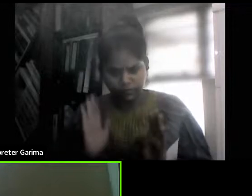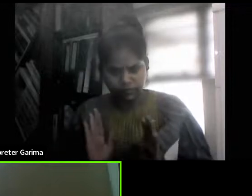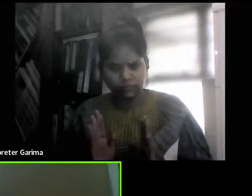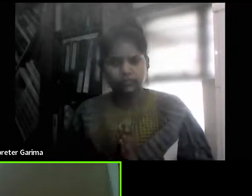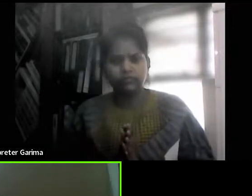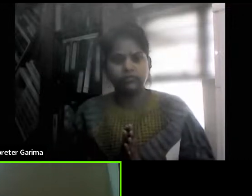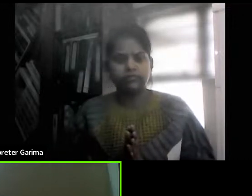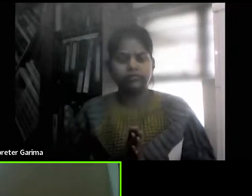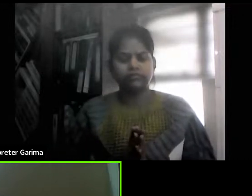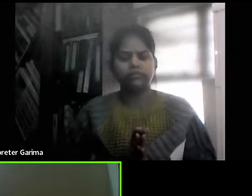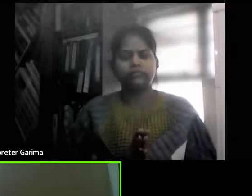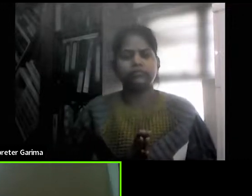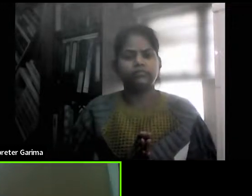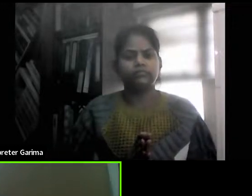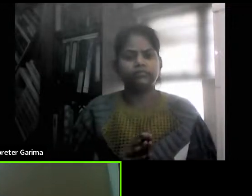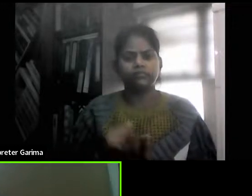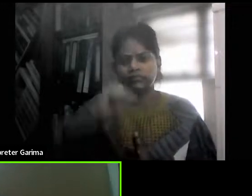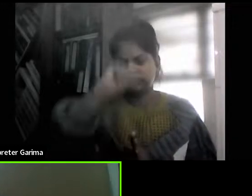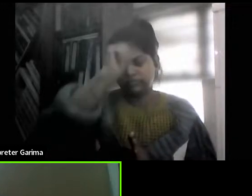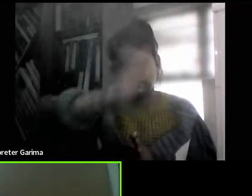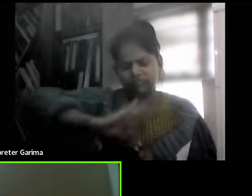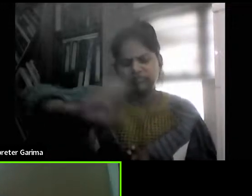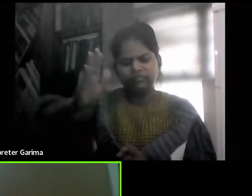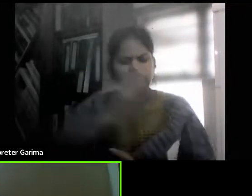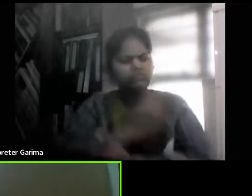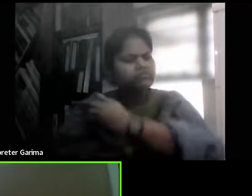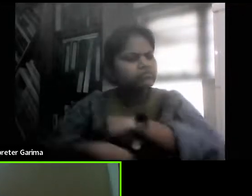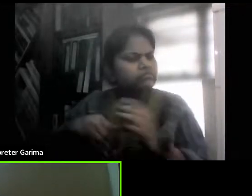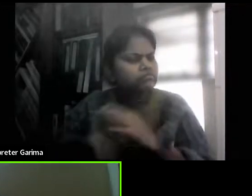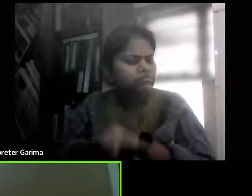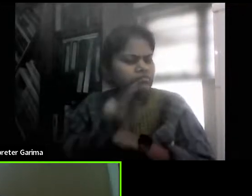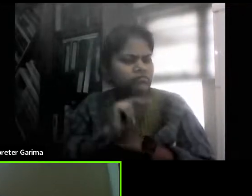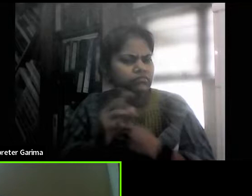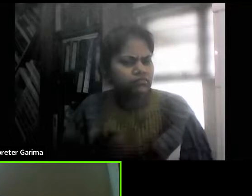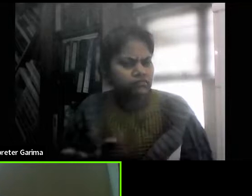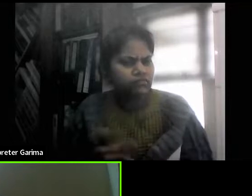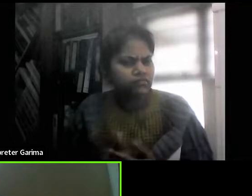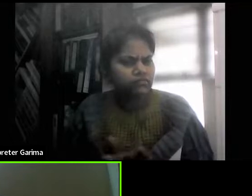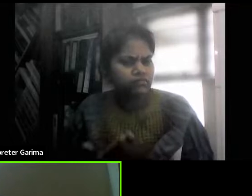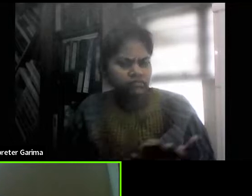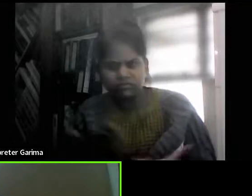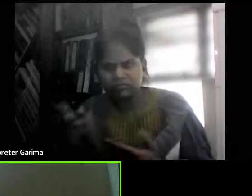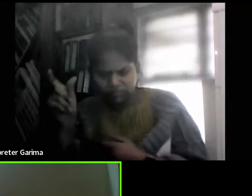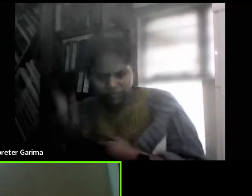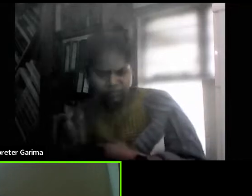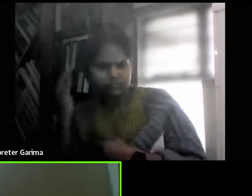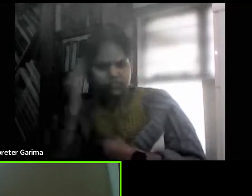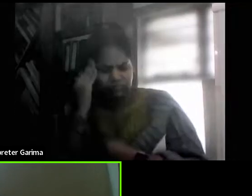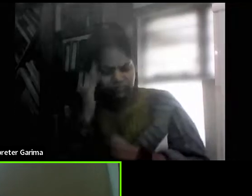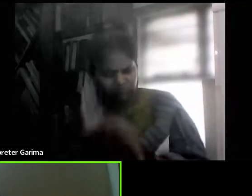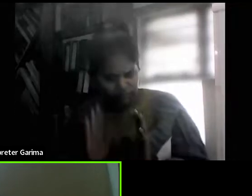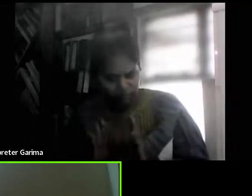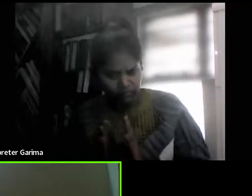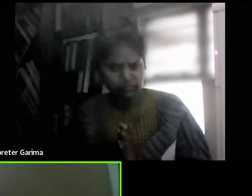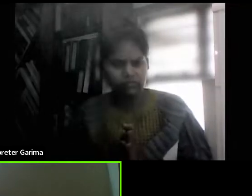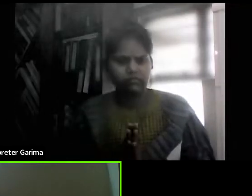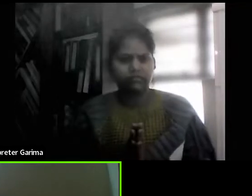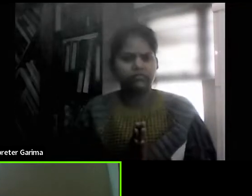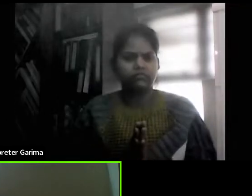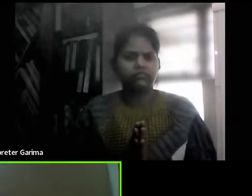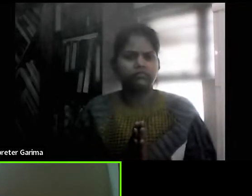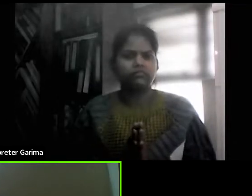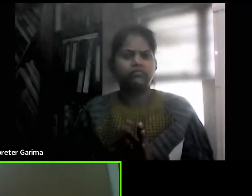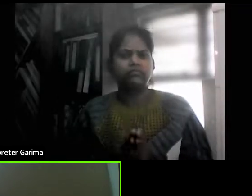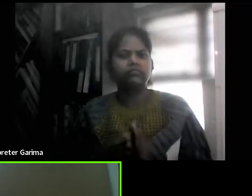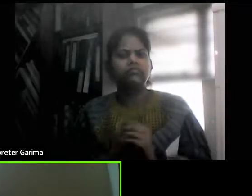disability studies epistemology probably might be familiar. That one is probably Jagdish Chandra, who has